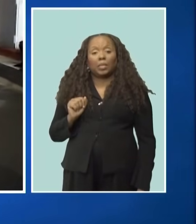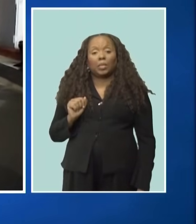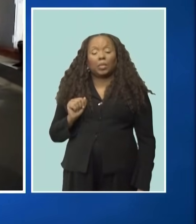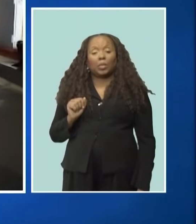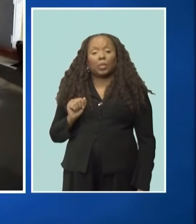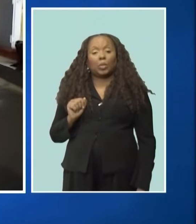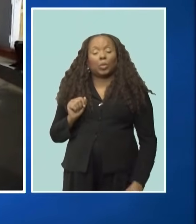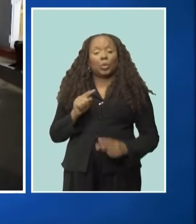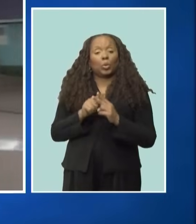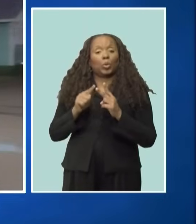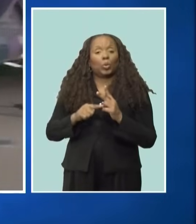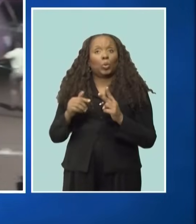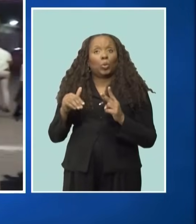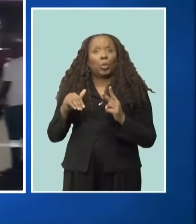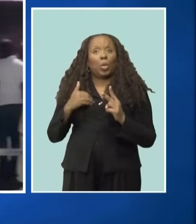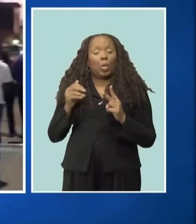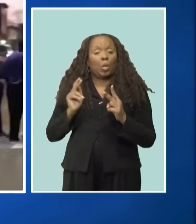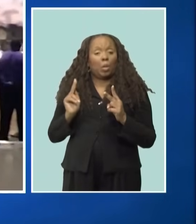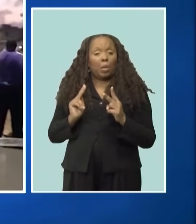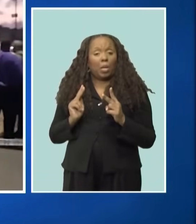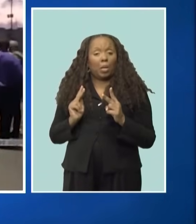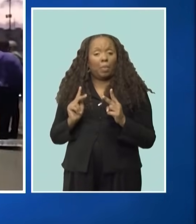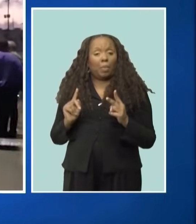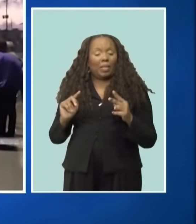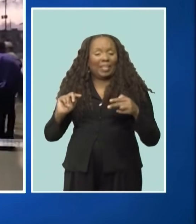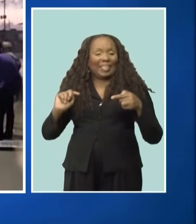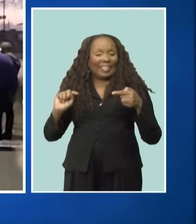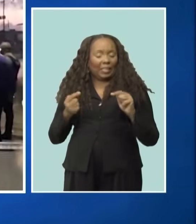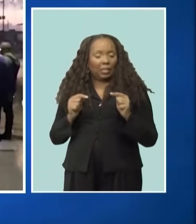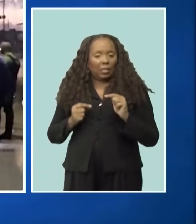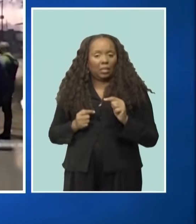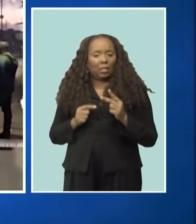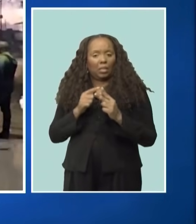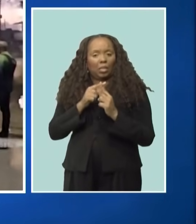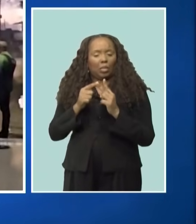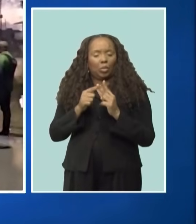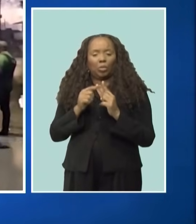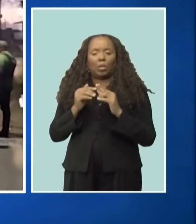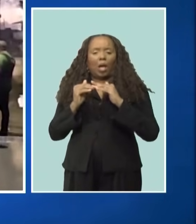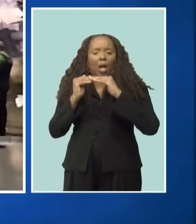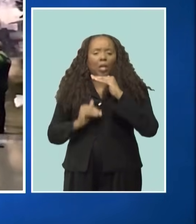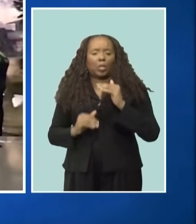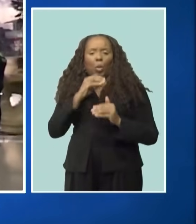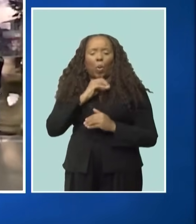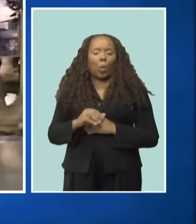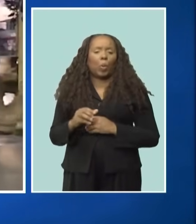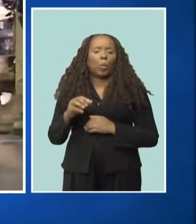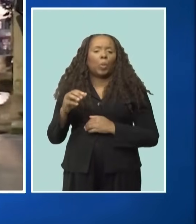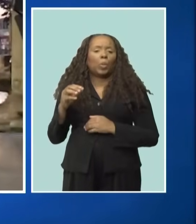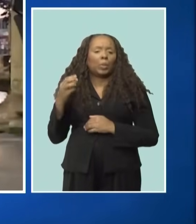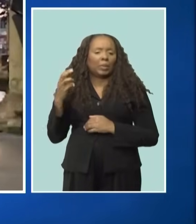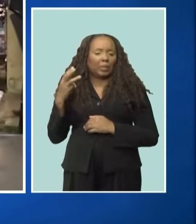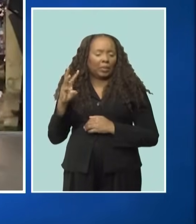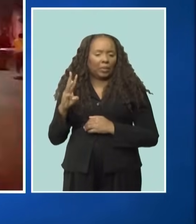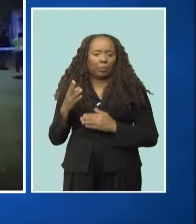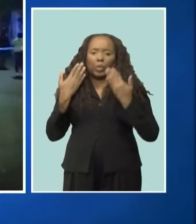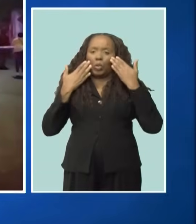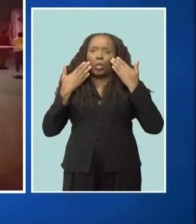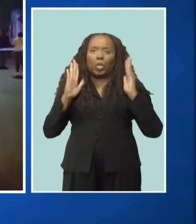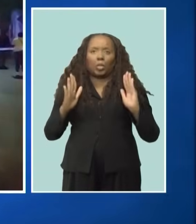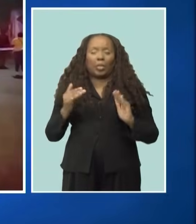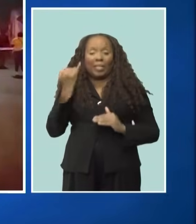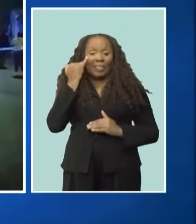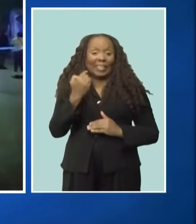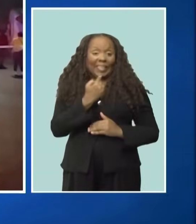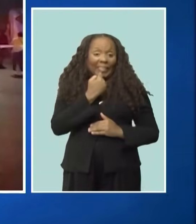2 minors have been injured as a result of the shooting. We've not been able to ascertain the extent of their injuries at this time. Lawmen